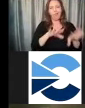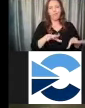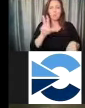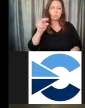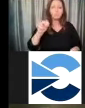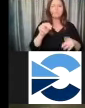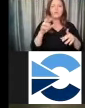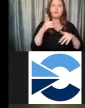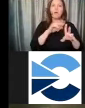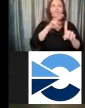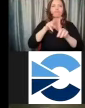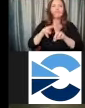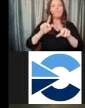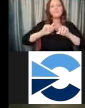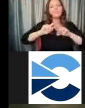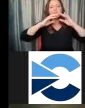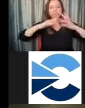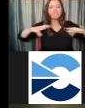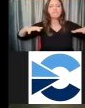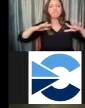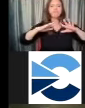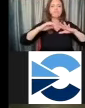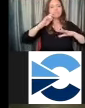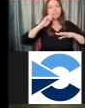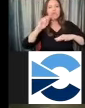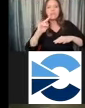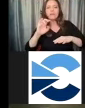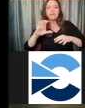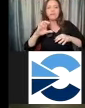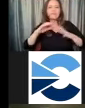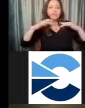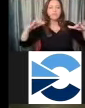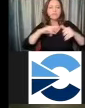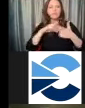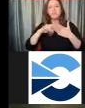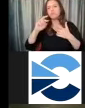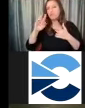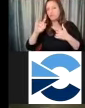and ethnic diversity. So I focus particularly on